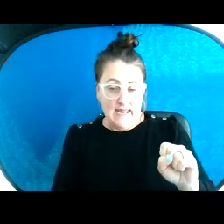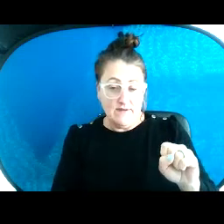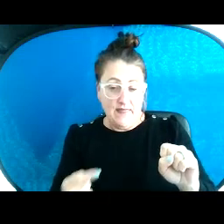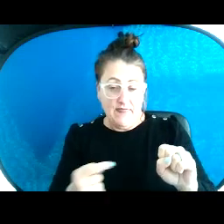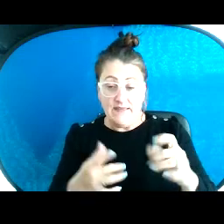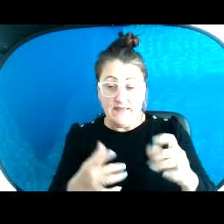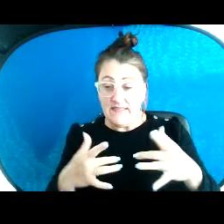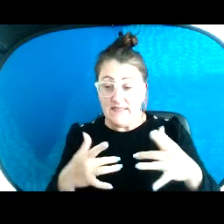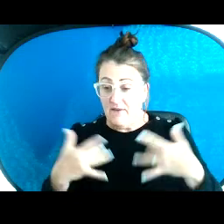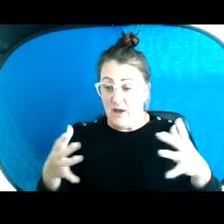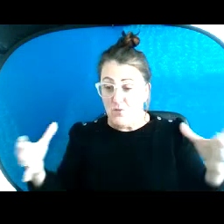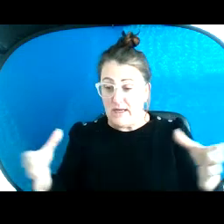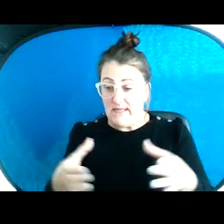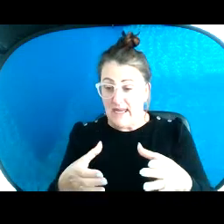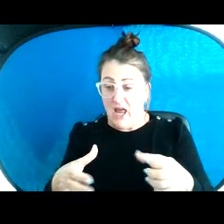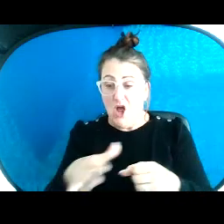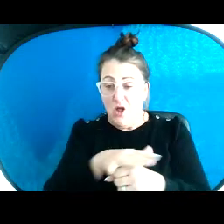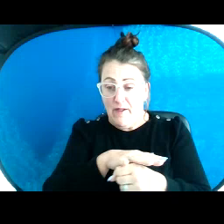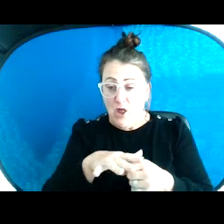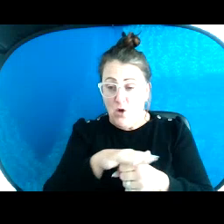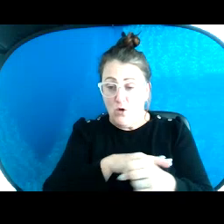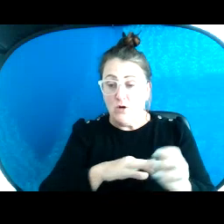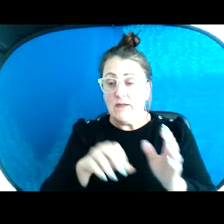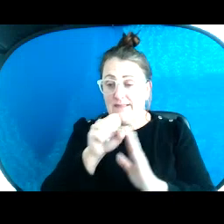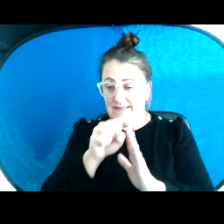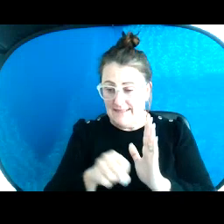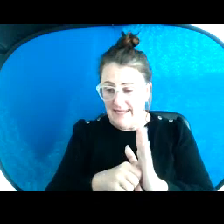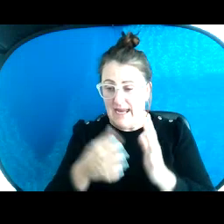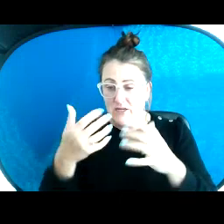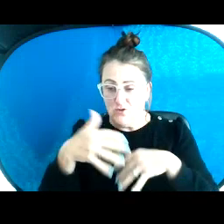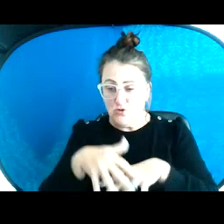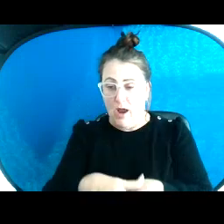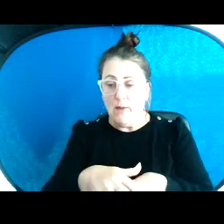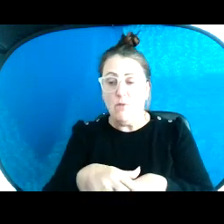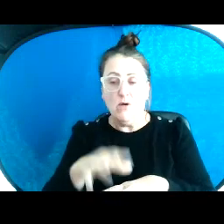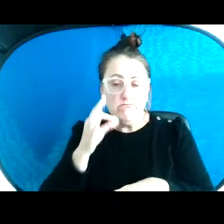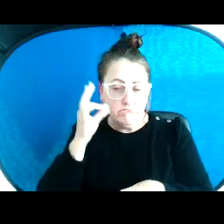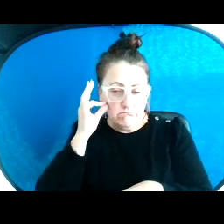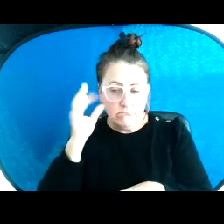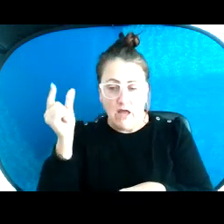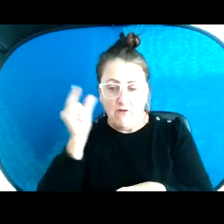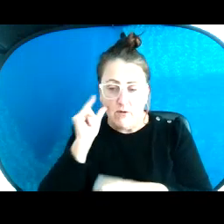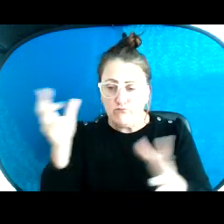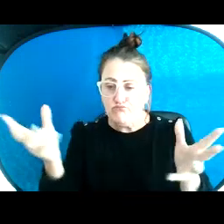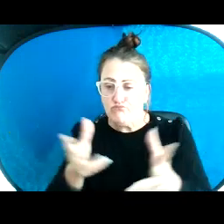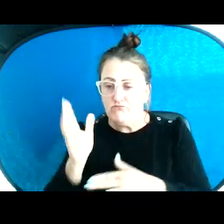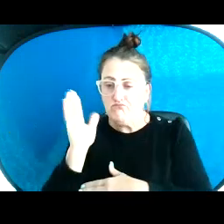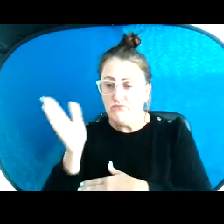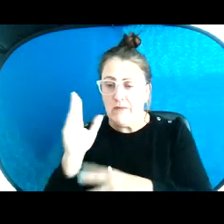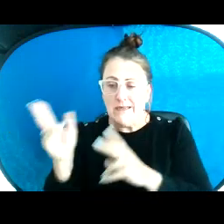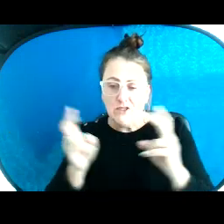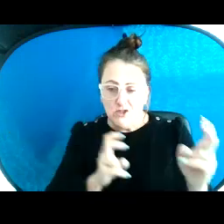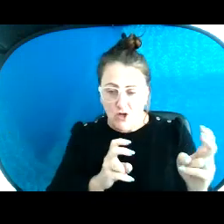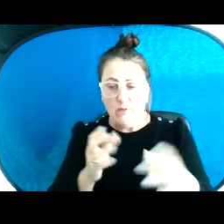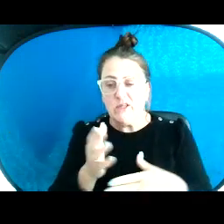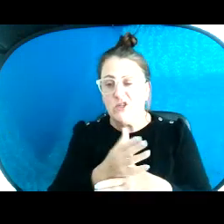local, regional, state, and tribal governments to discuss active transportation topics and share knowledge and best